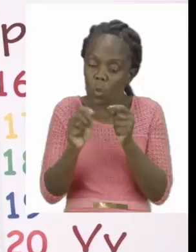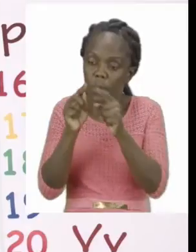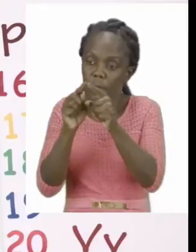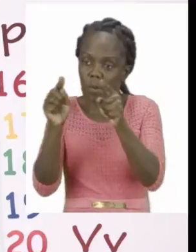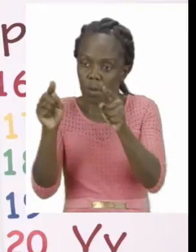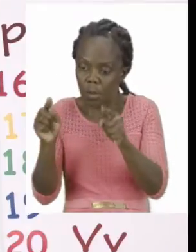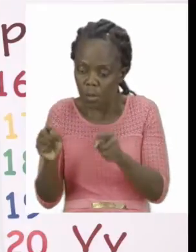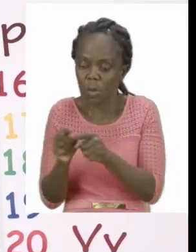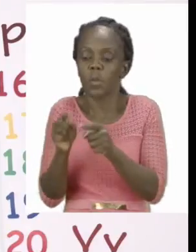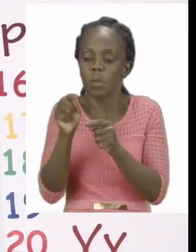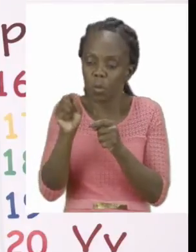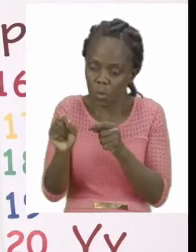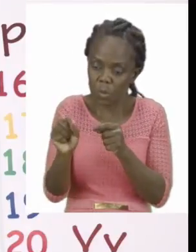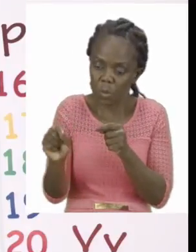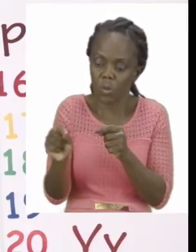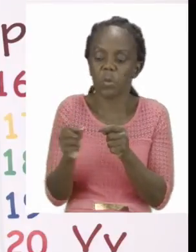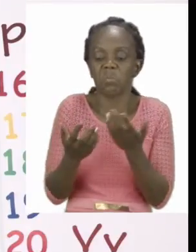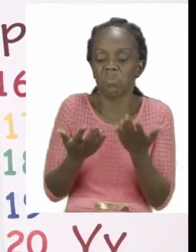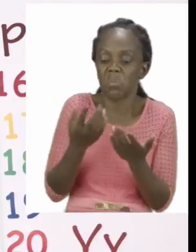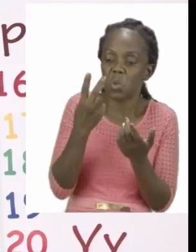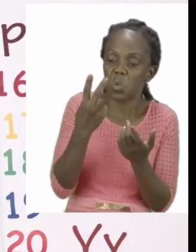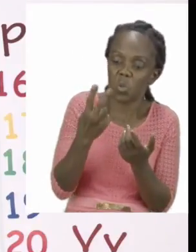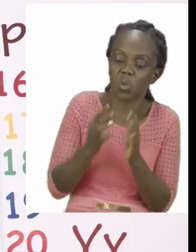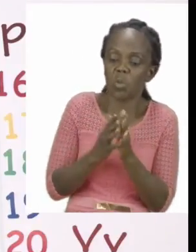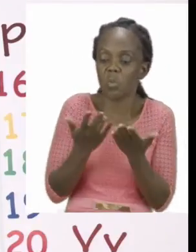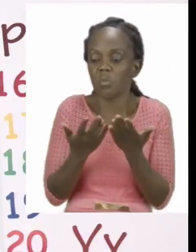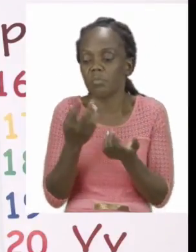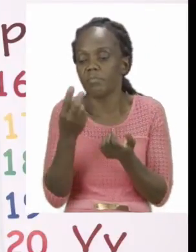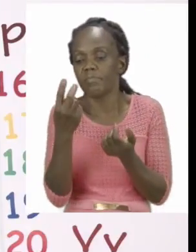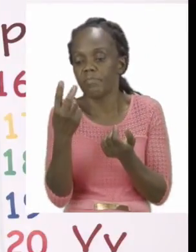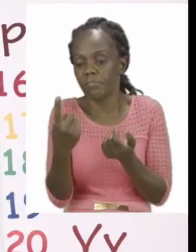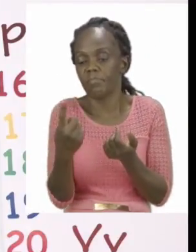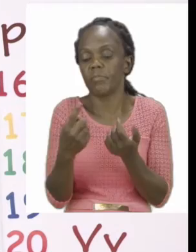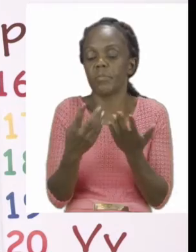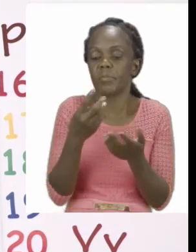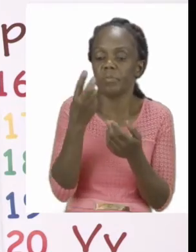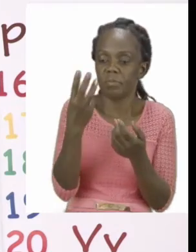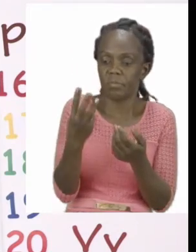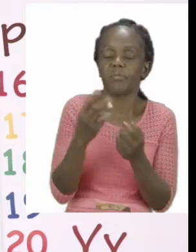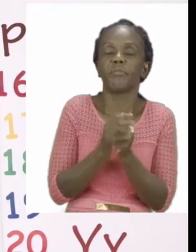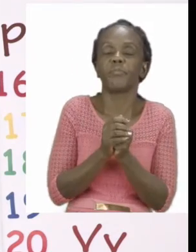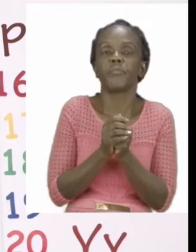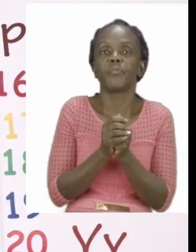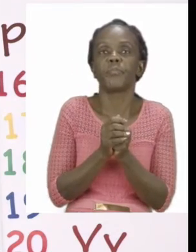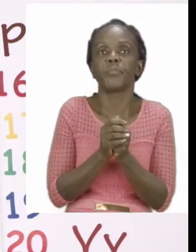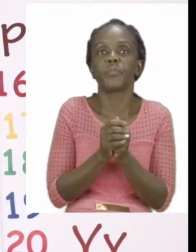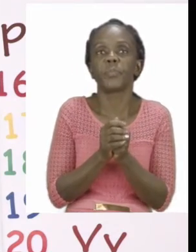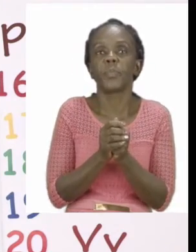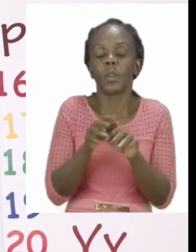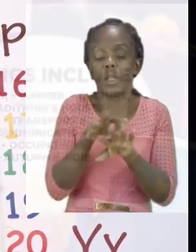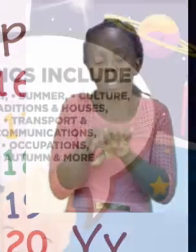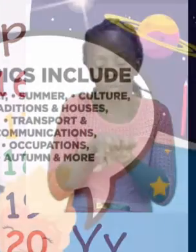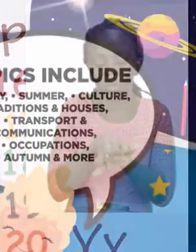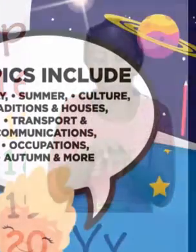you can ask for help, but make sure you finish by yourself. I will see you soon after the